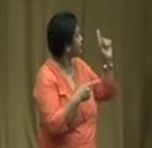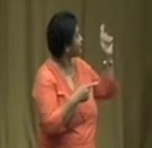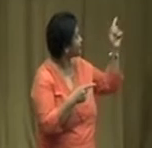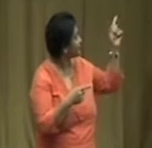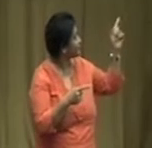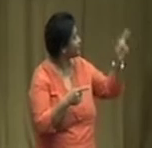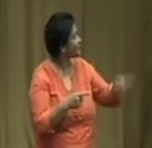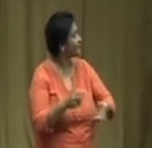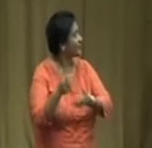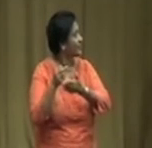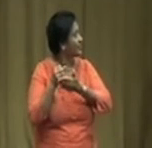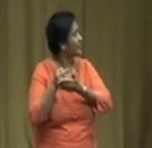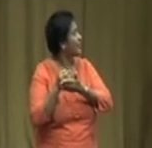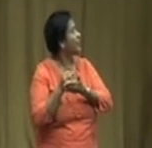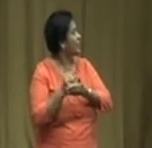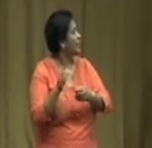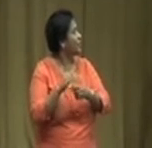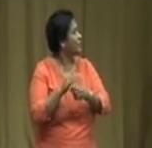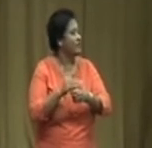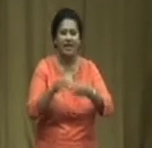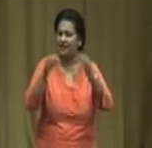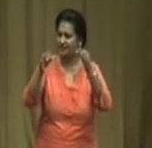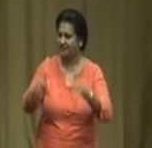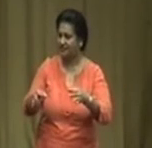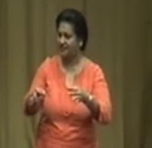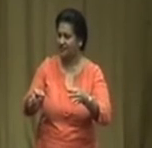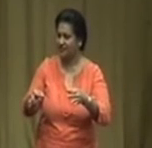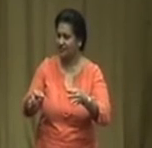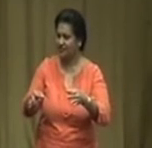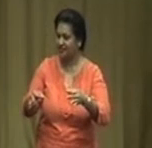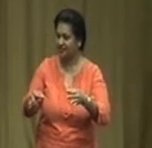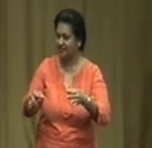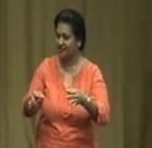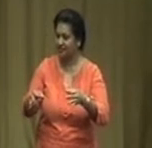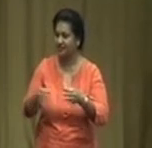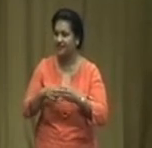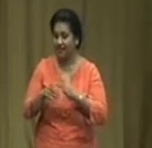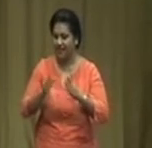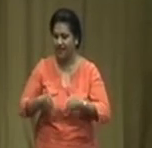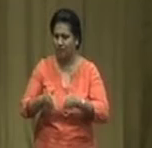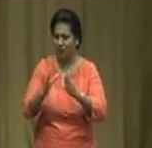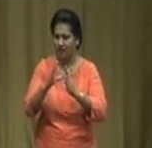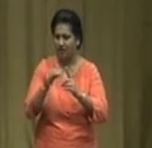decision-making autonomy over all aspects of assessment and credit recognition within their model.